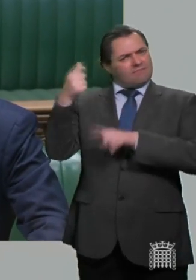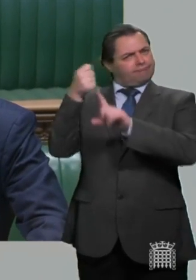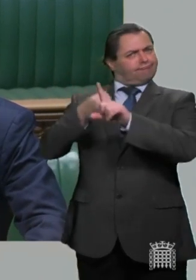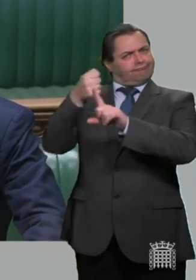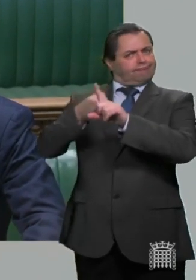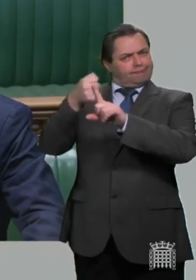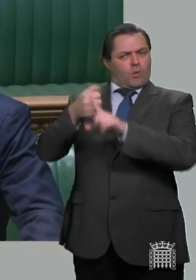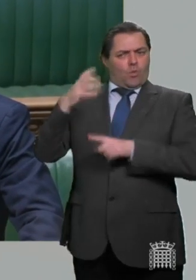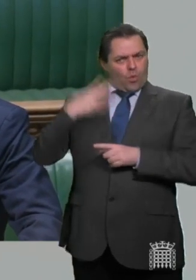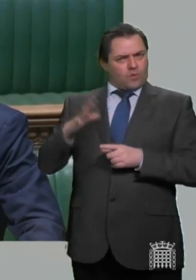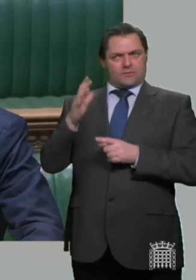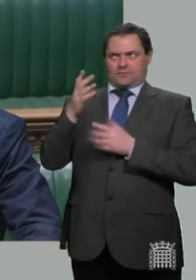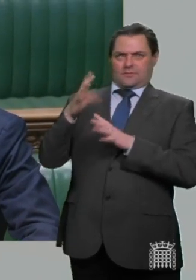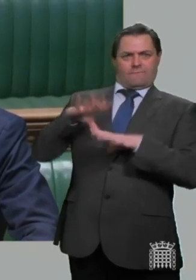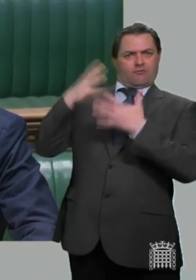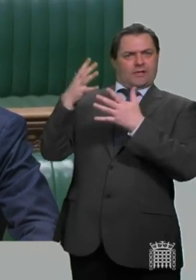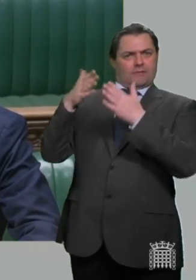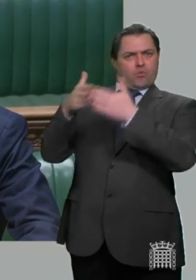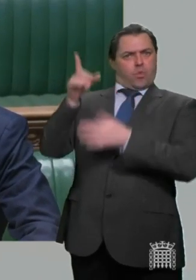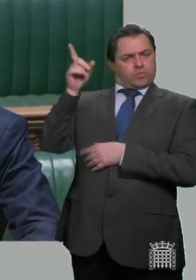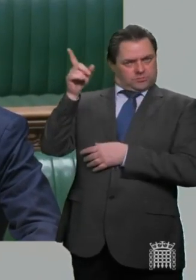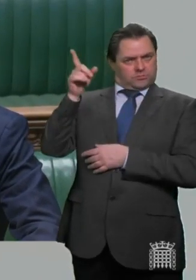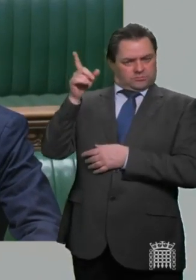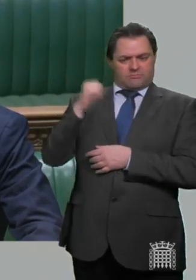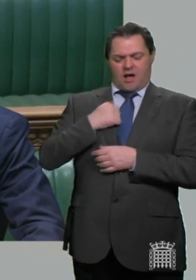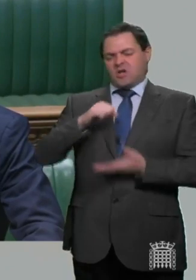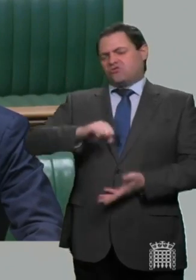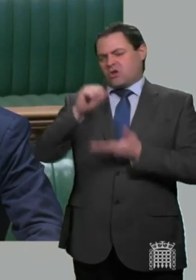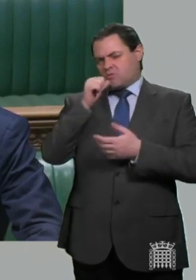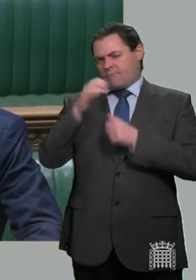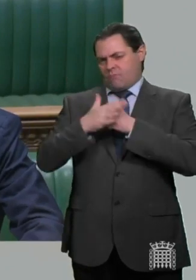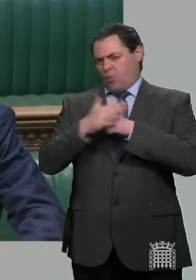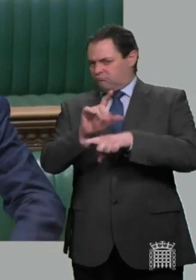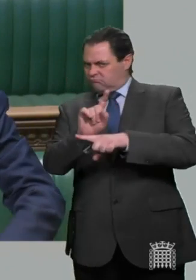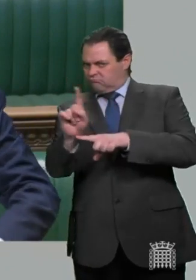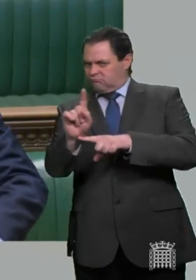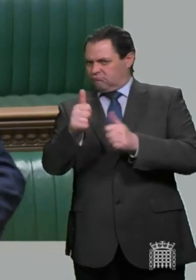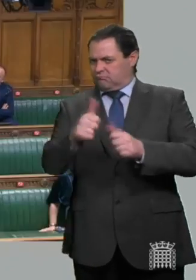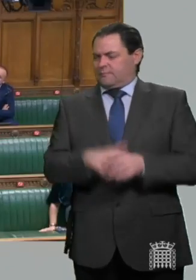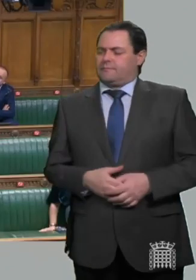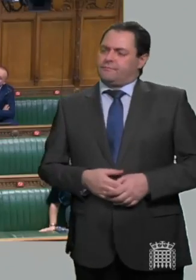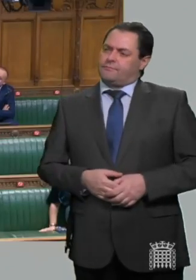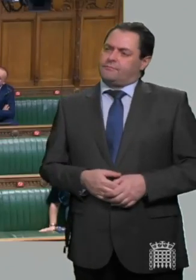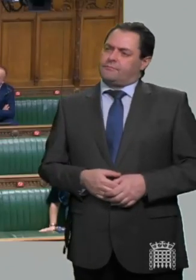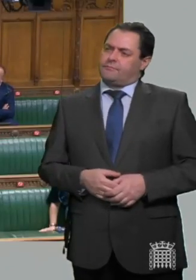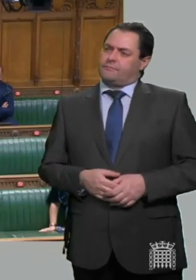the Chancellor, my Honourable Friend, Chancellor, will be saying more about that a little shortly. Thank